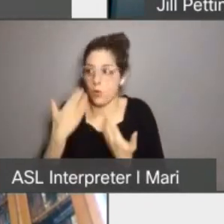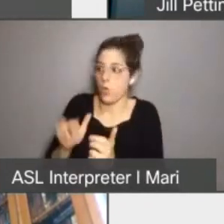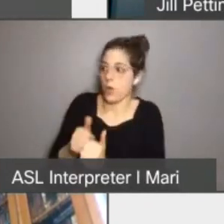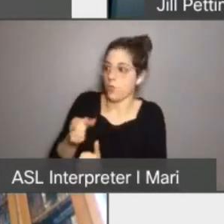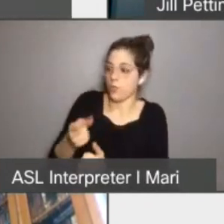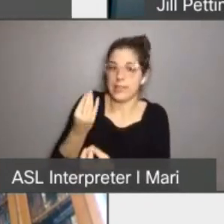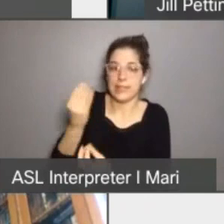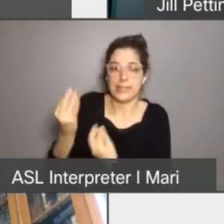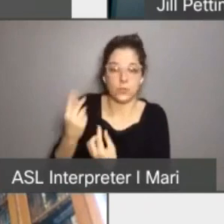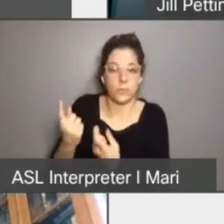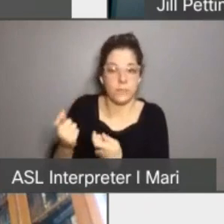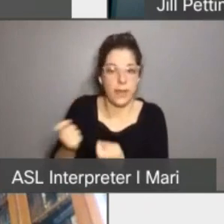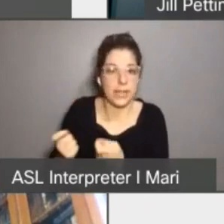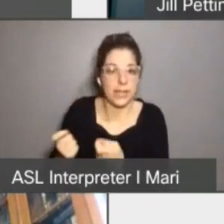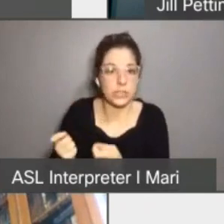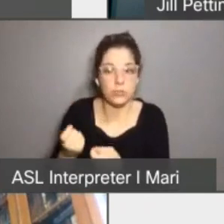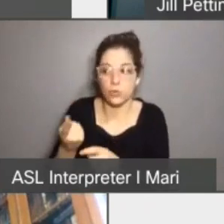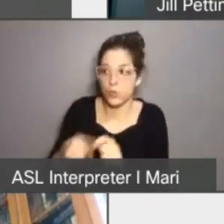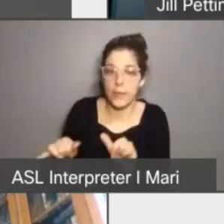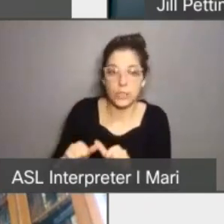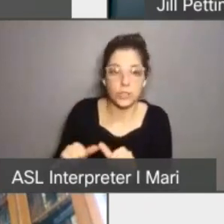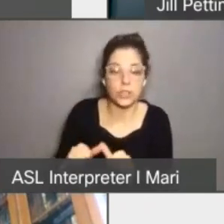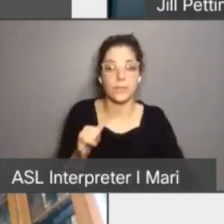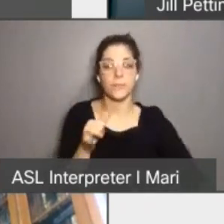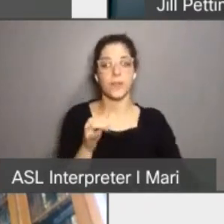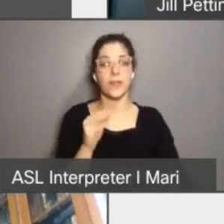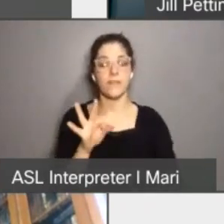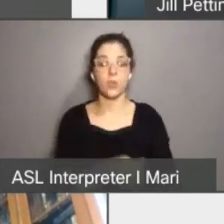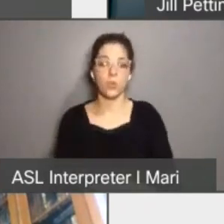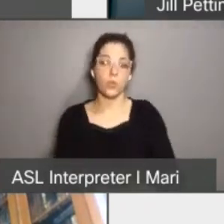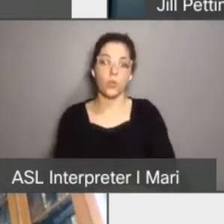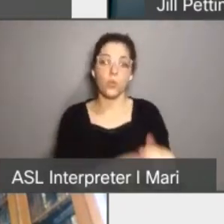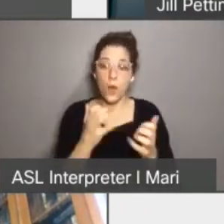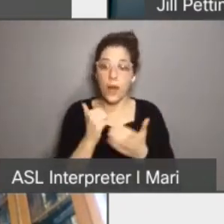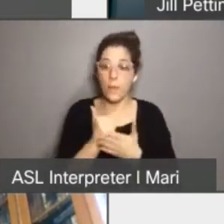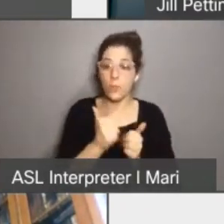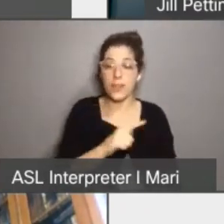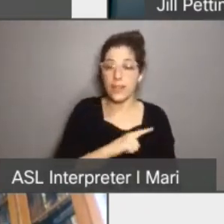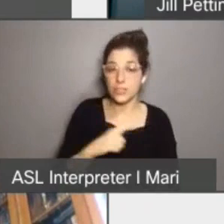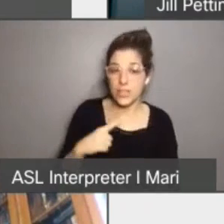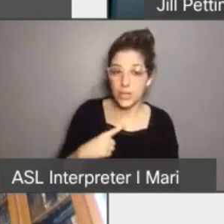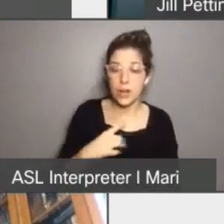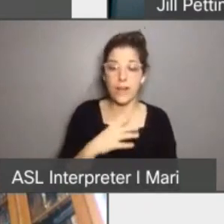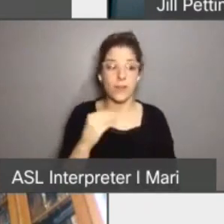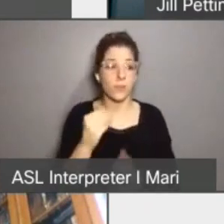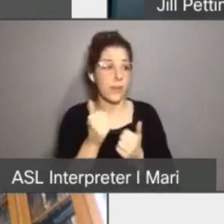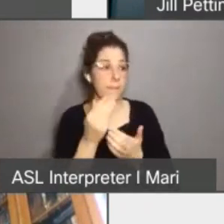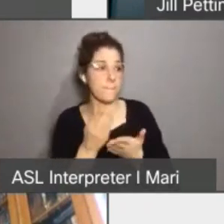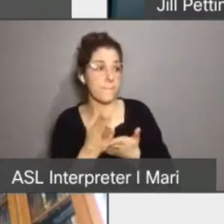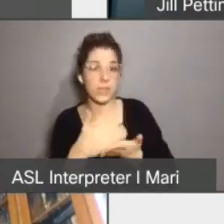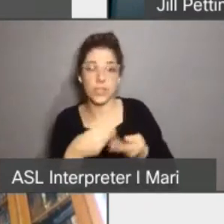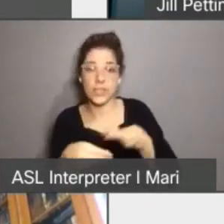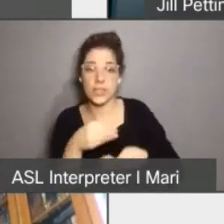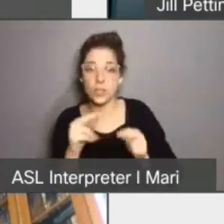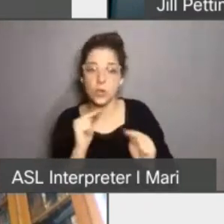that you can manage what you can't measure. And if you're looking for help with the legislature and through the budget negotiation